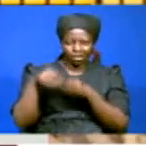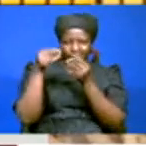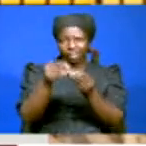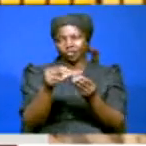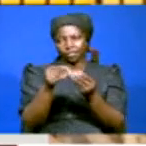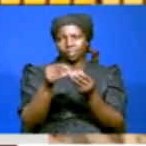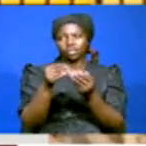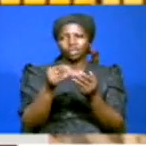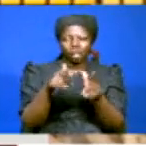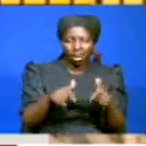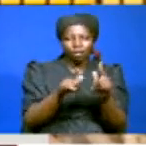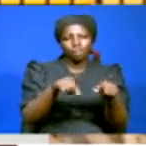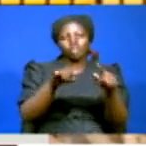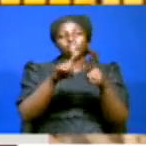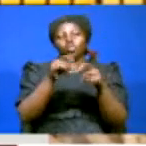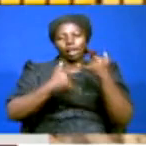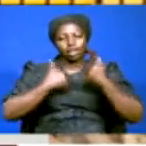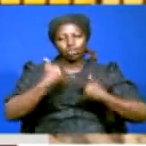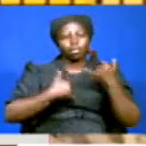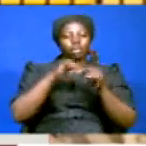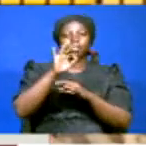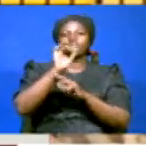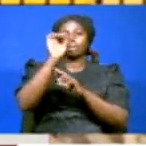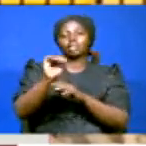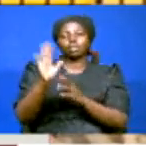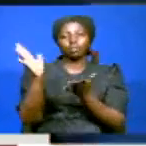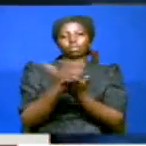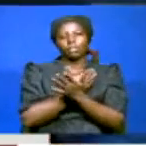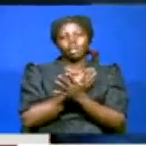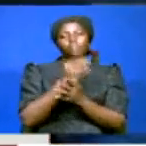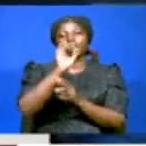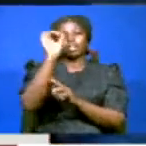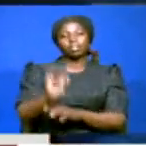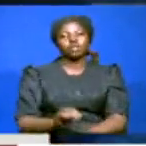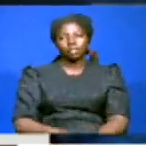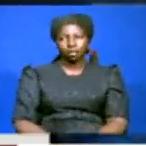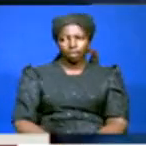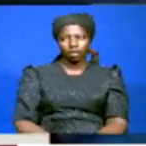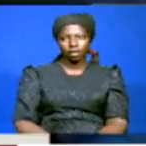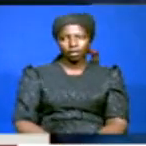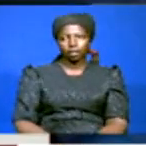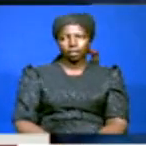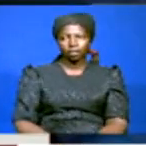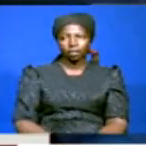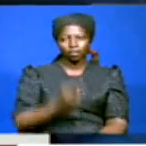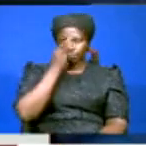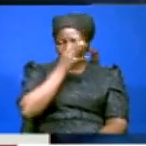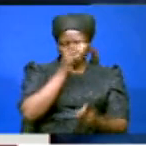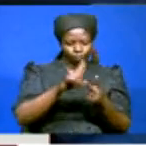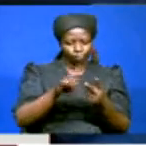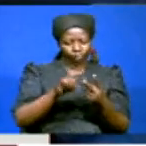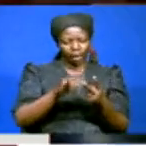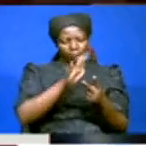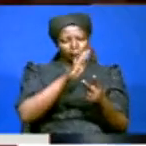or allow them to enjoy 30% waiver of the interest. Nyeri, Bungoma, Kakamega, Tana River, Nyandarua